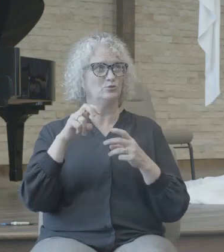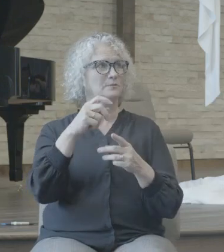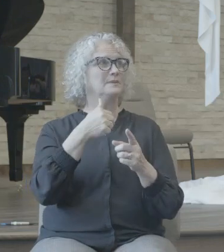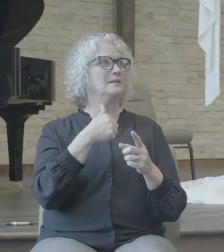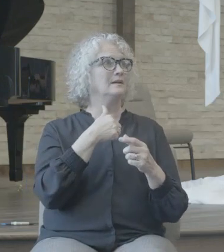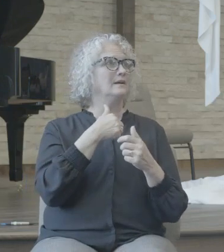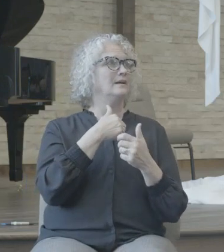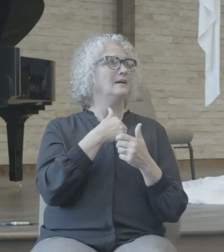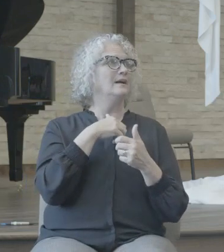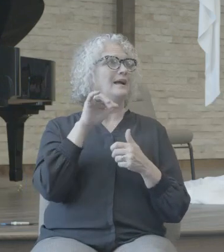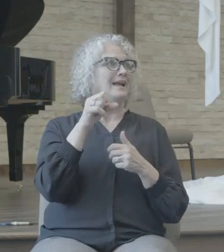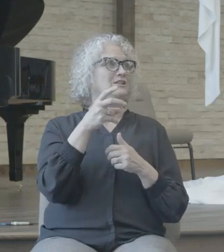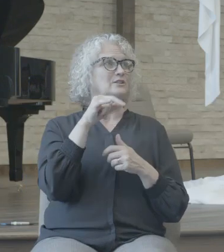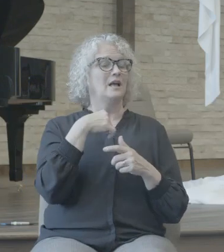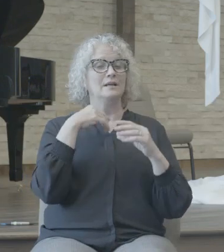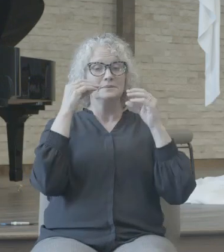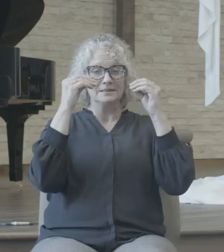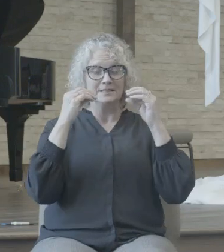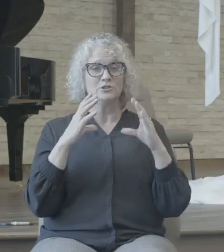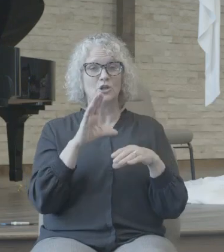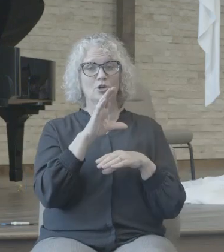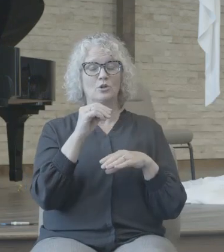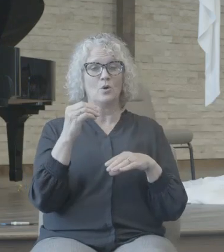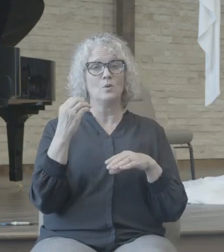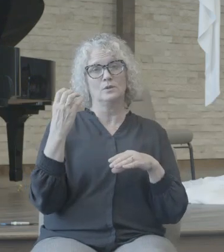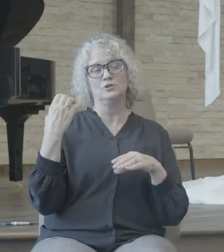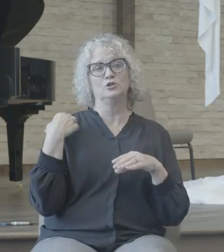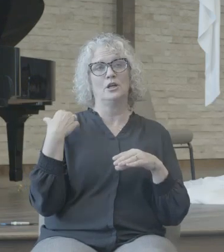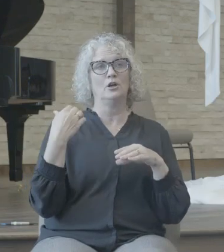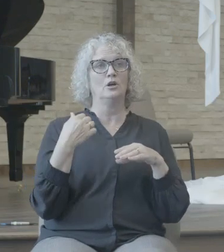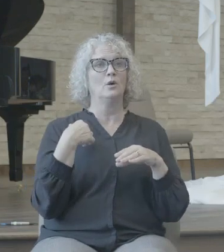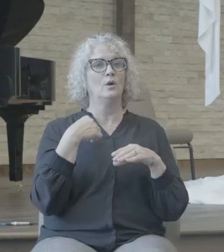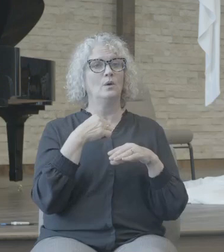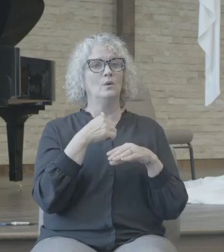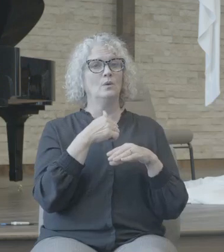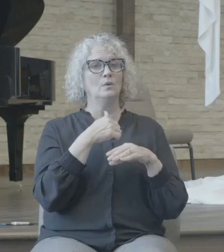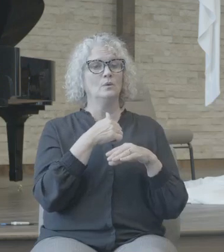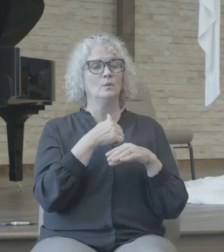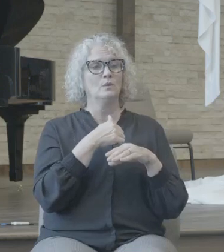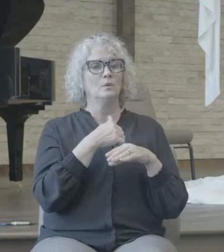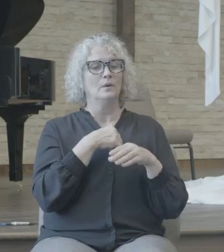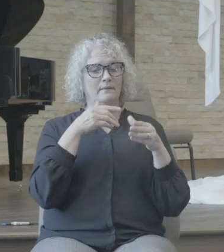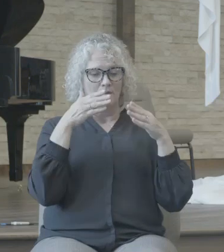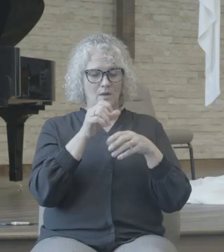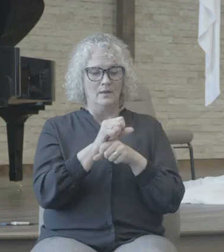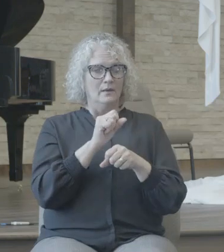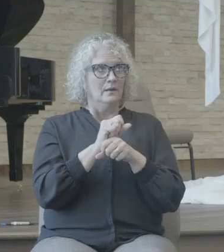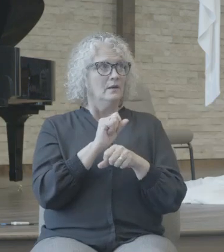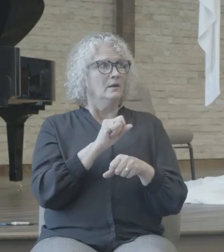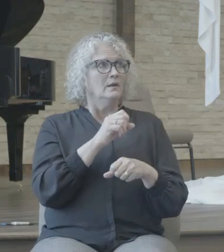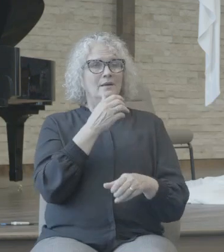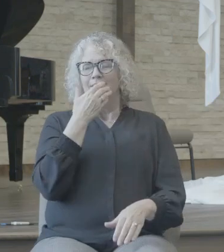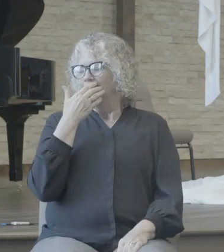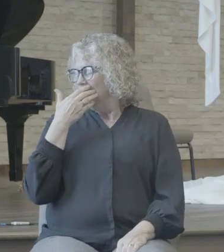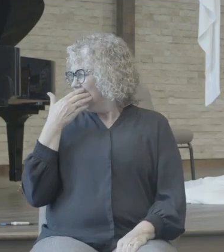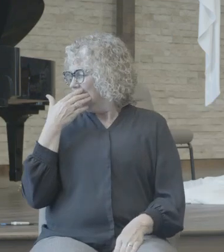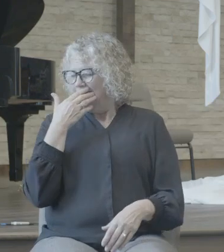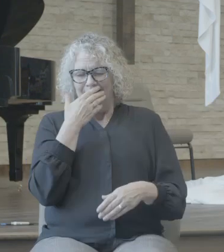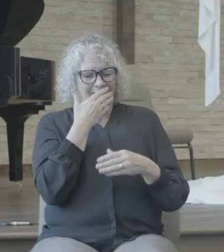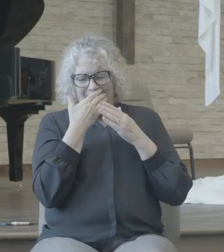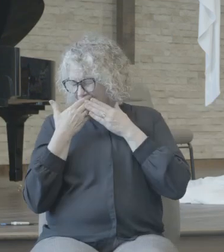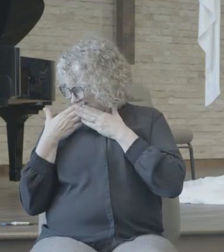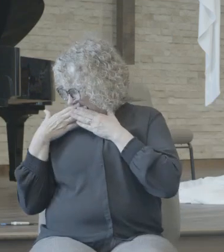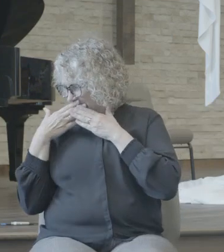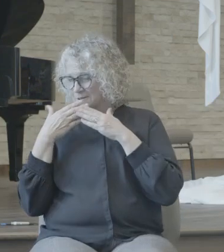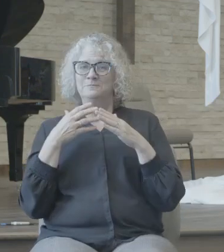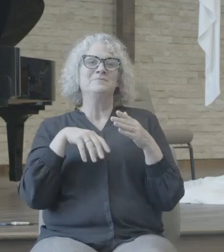teacher and coach here at West Lutheran. I also help with a lot of areas where I get to work with students outside of the classroom. It's a